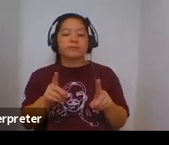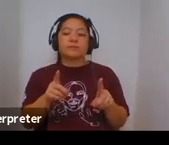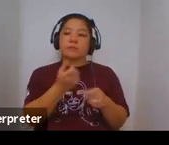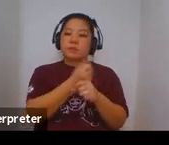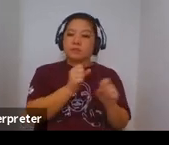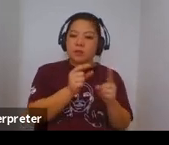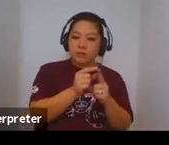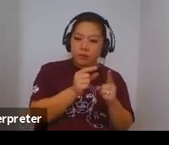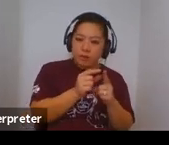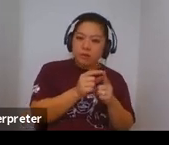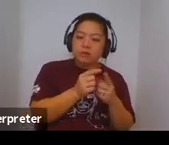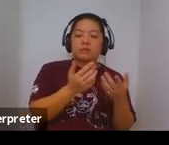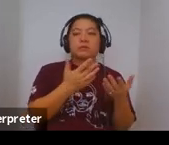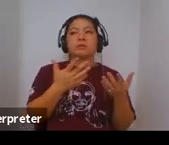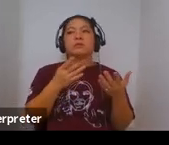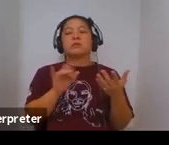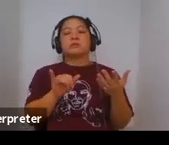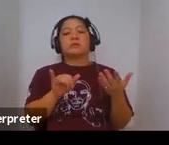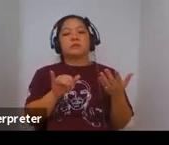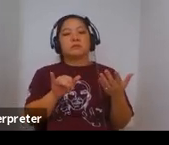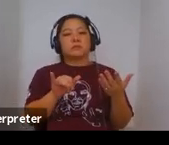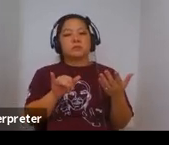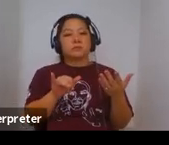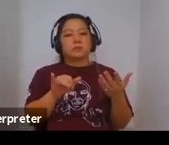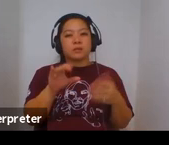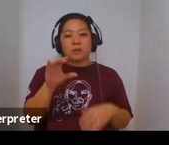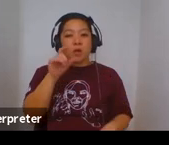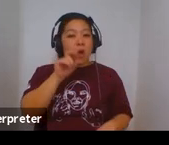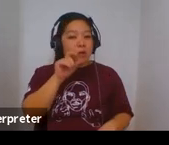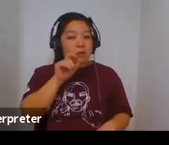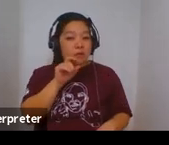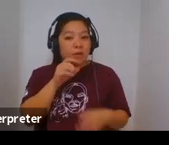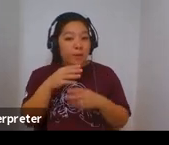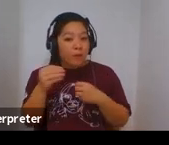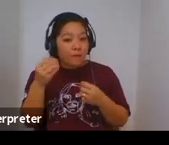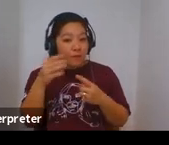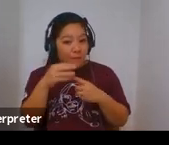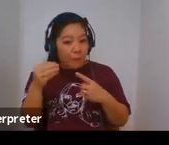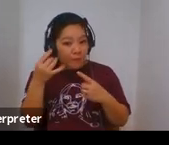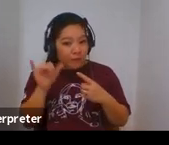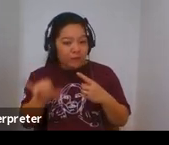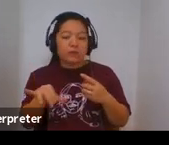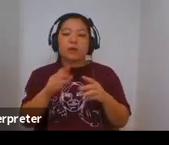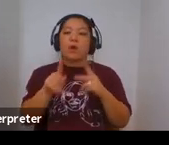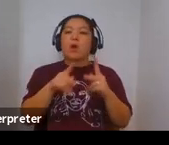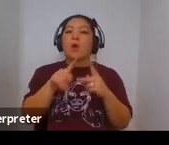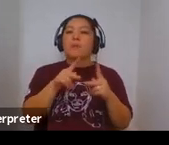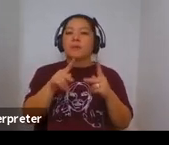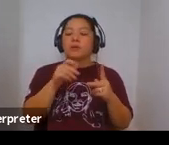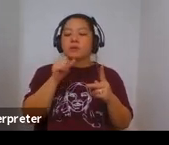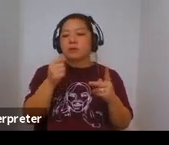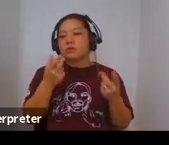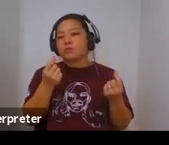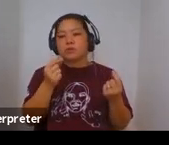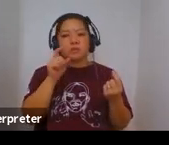word violations, inadvertent condom removal, all different ways that people that are perpetrating sexual